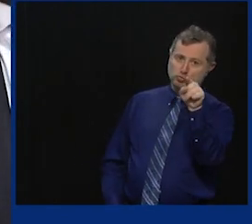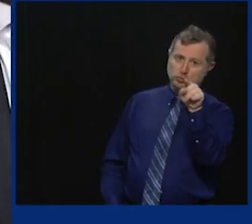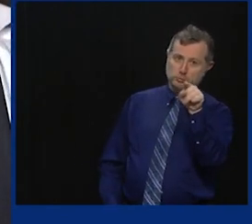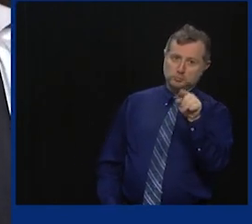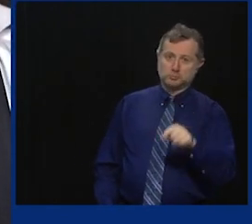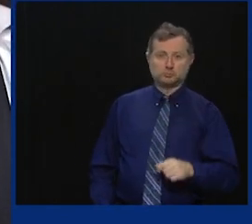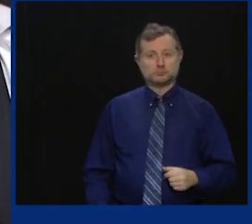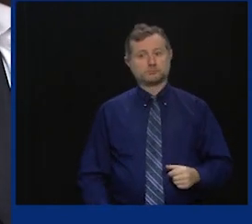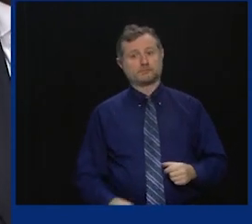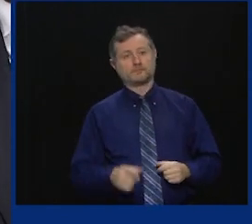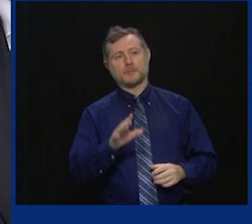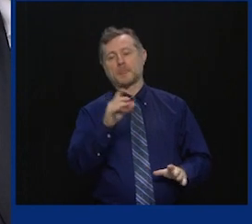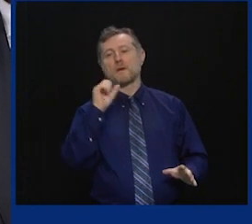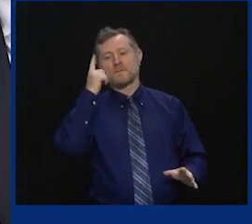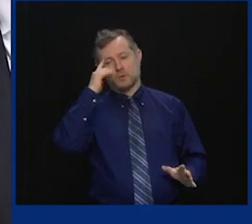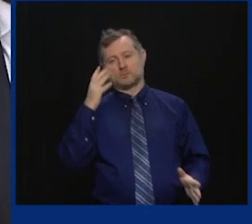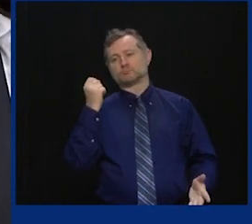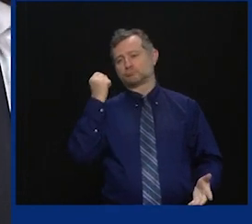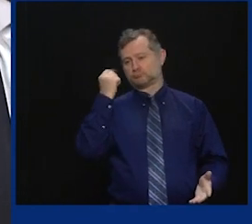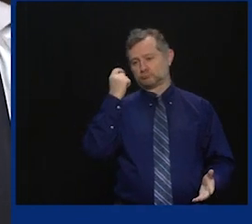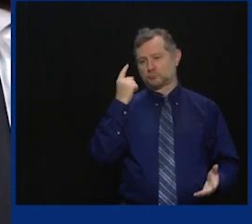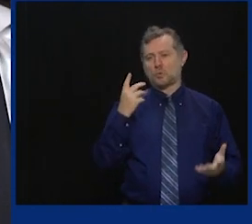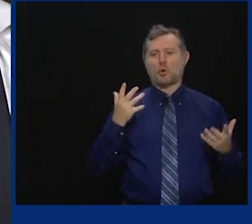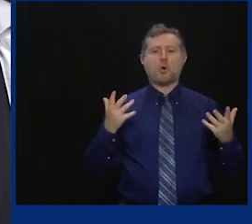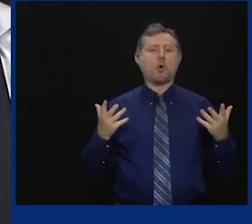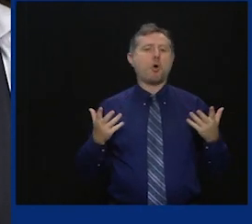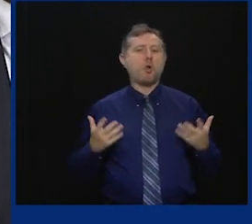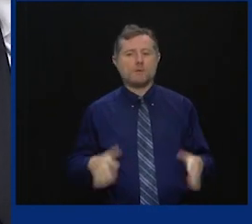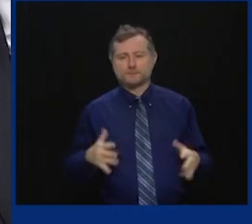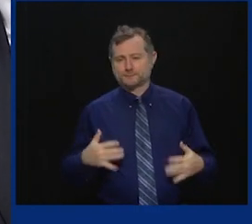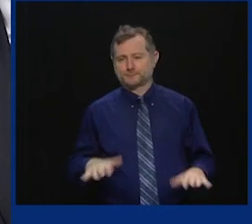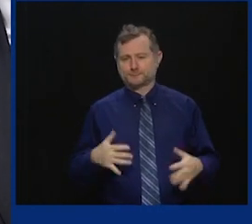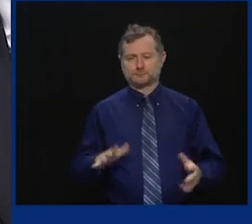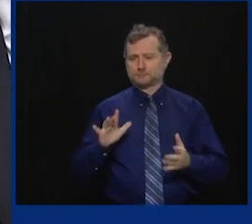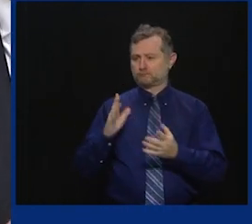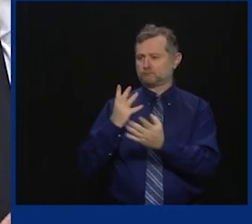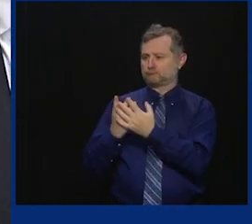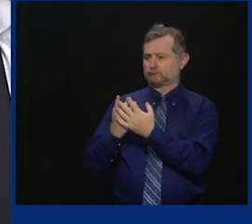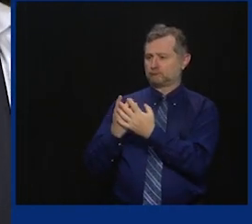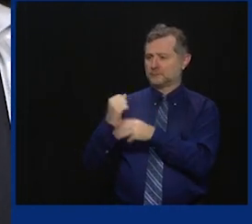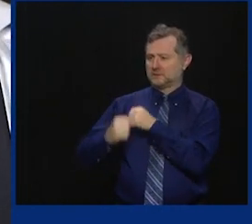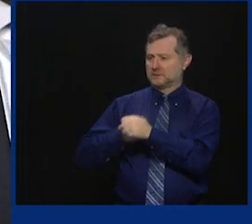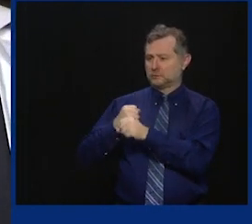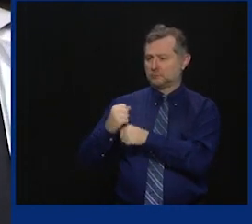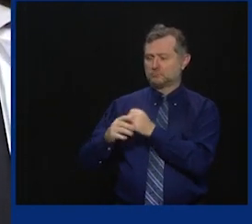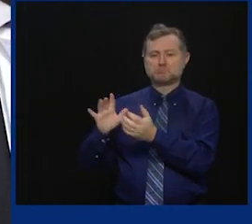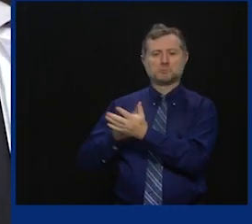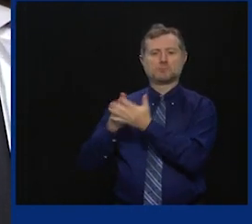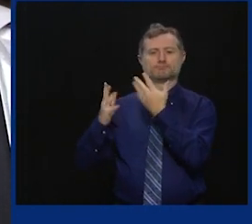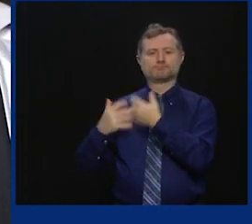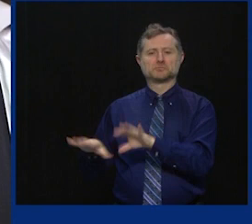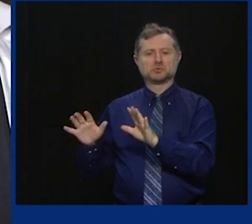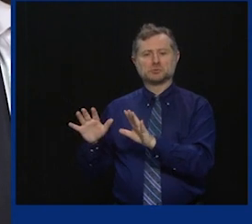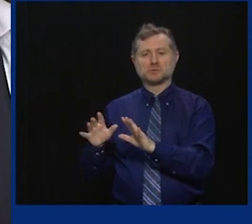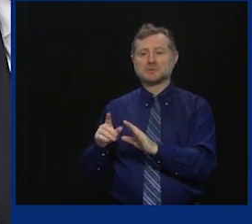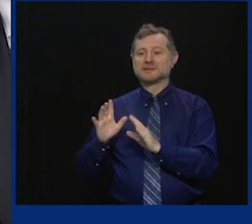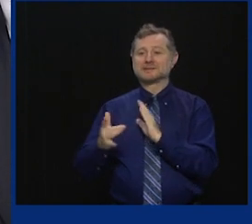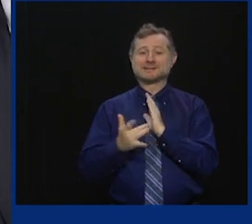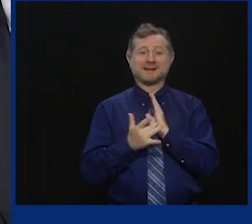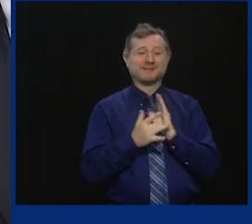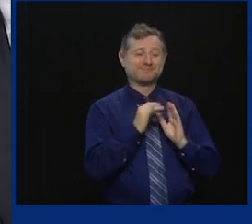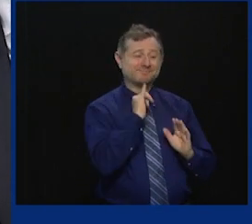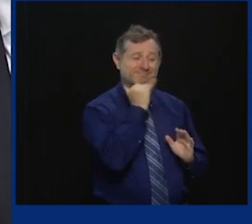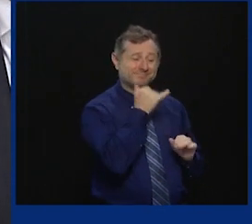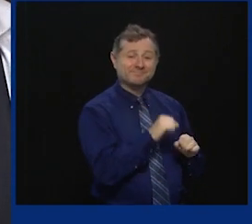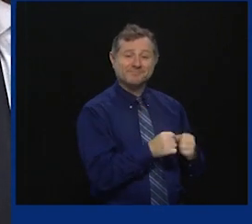on parole for a technical violation, meaning that they, as you heard from the Lieutenant Governor so eloquently, said they may